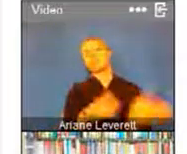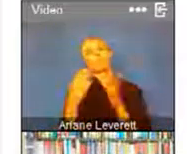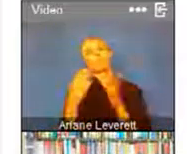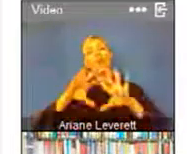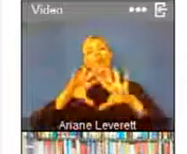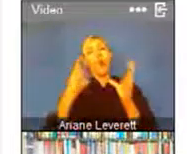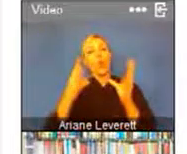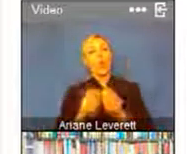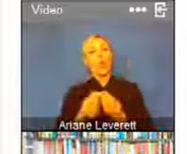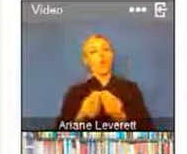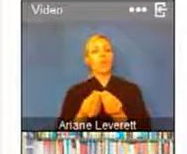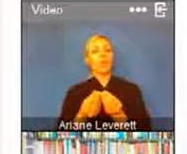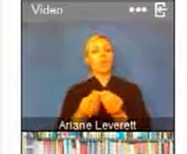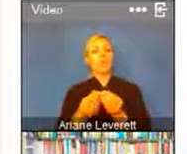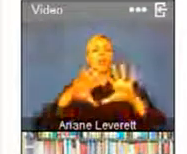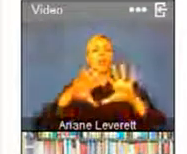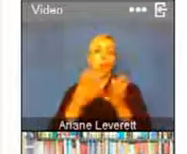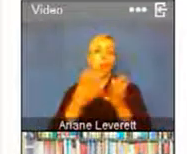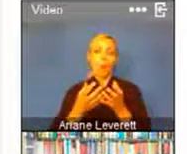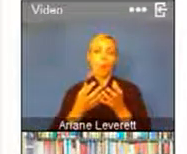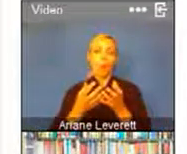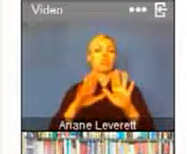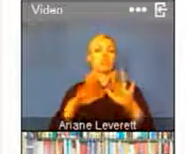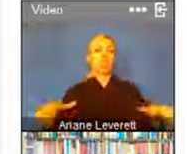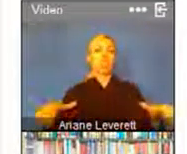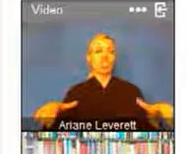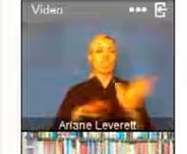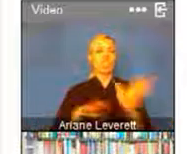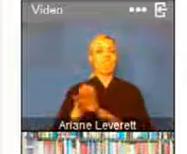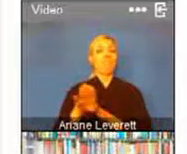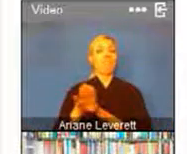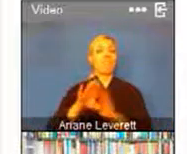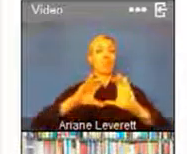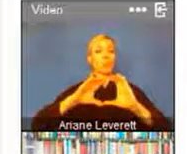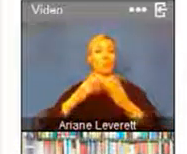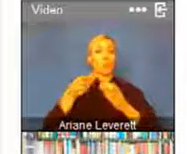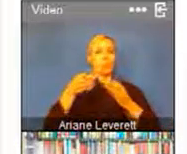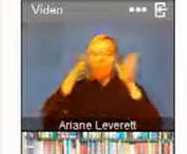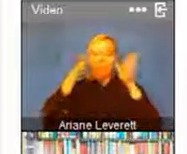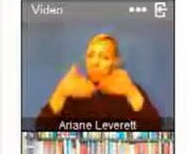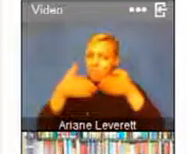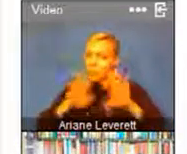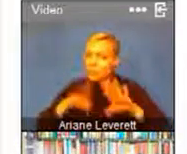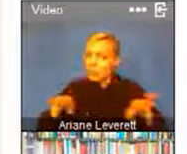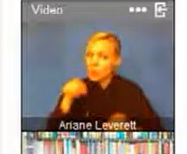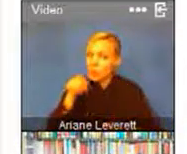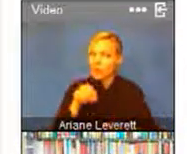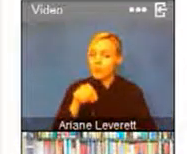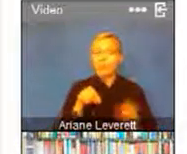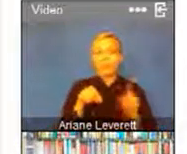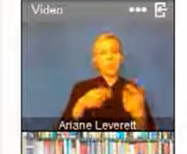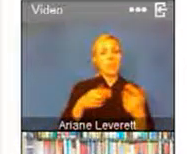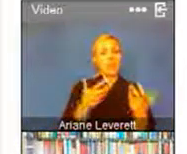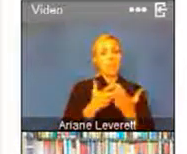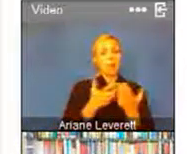which you can go deeper into it. Of course, in 15 pages, we could only give a brief overview on the